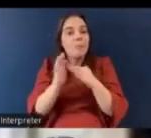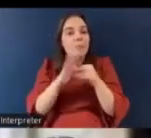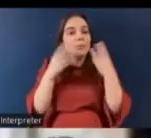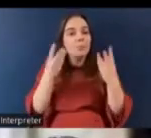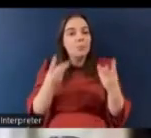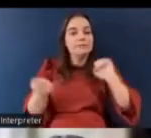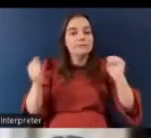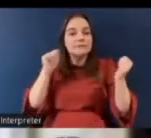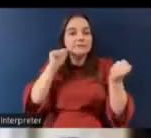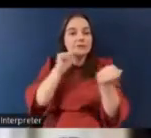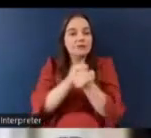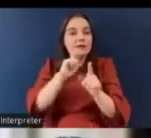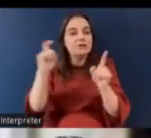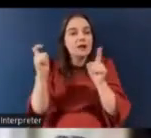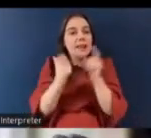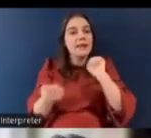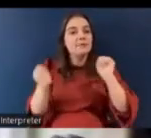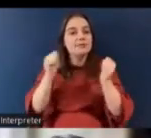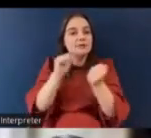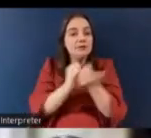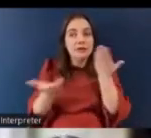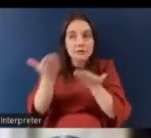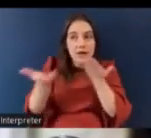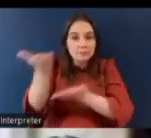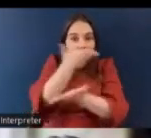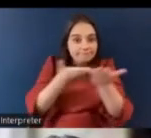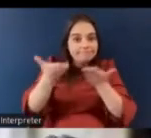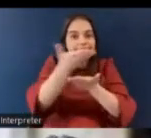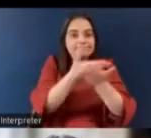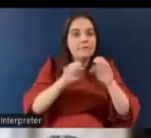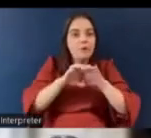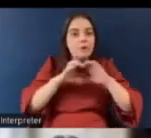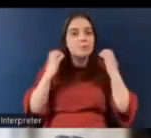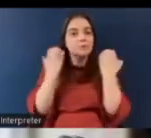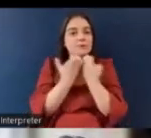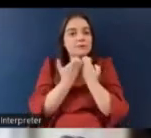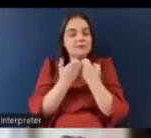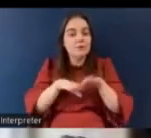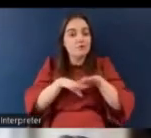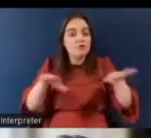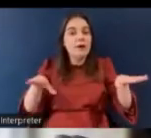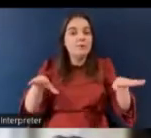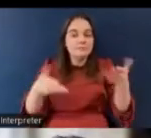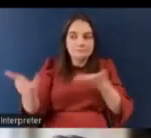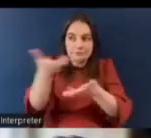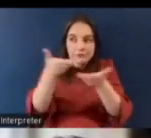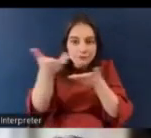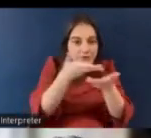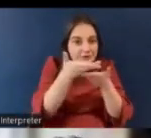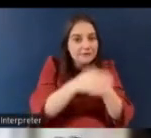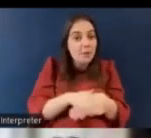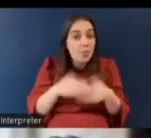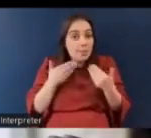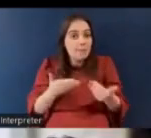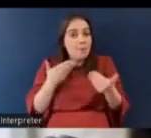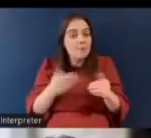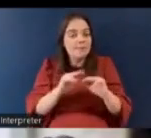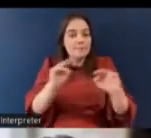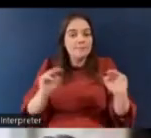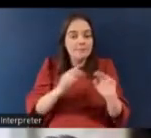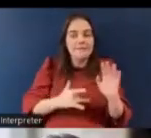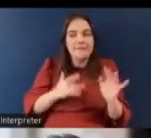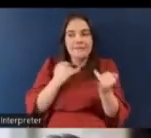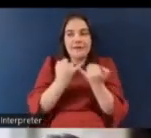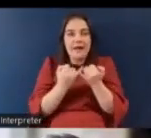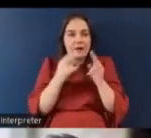way that climate change is talked about in our communities on the ground. Currently, people very much feel like that they